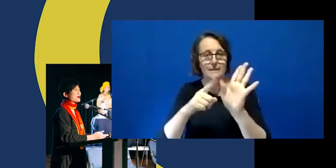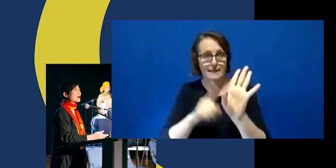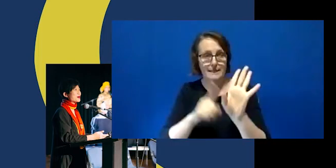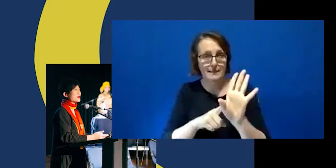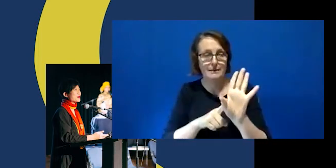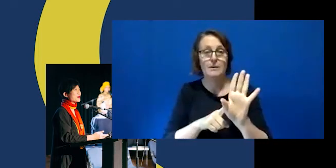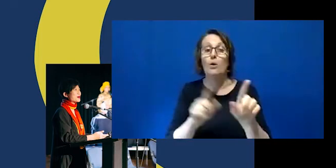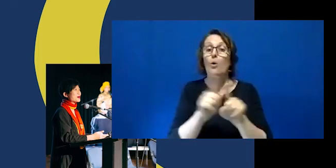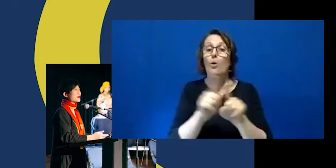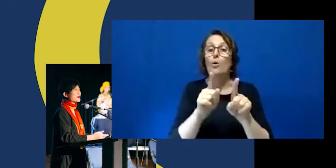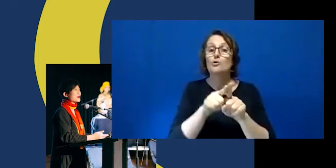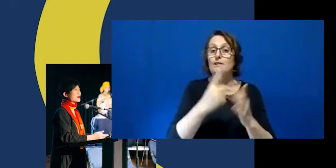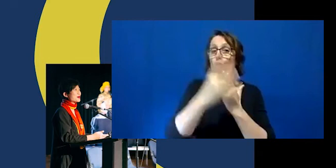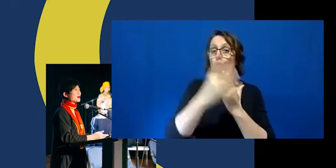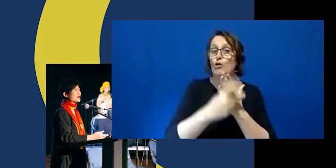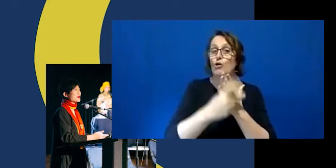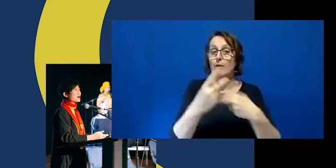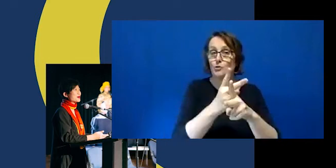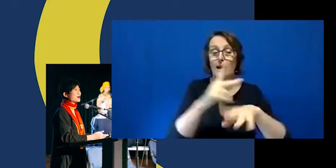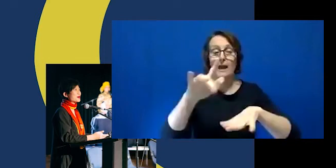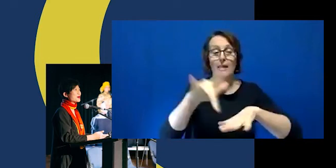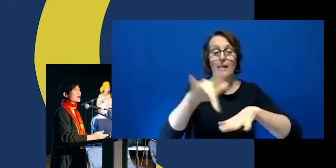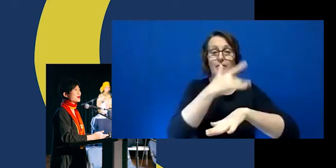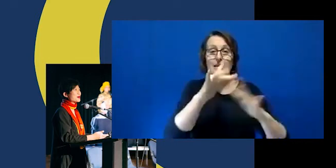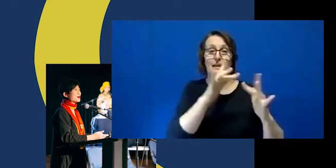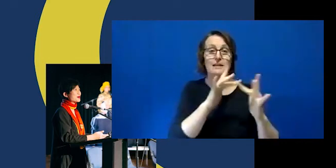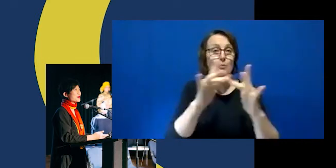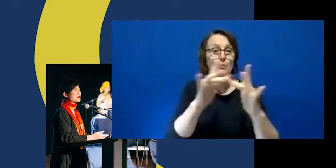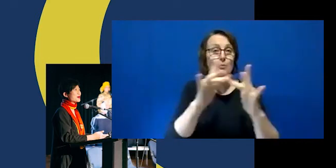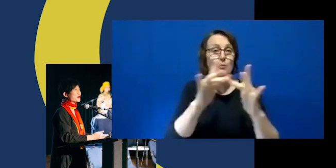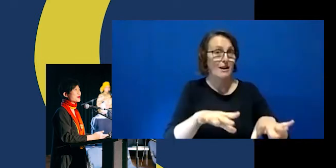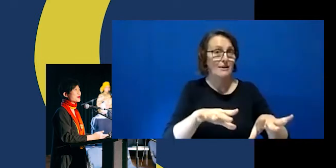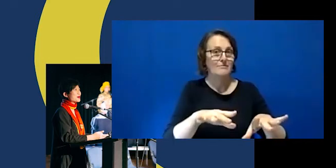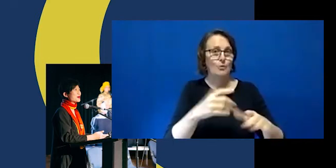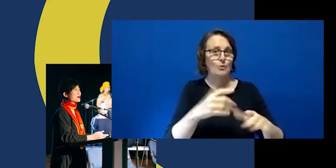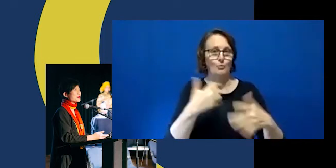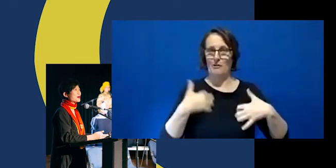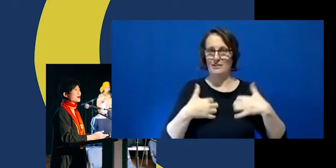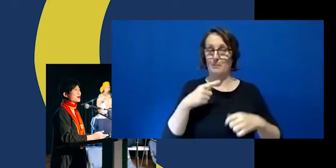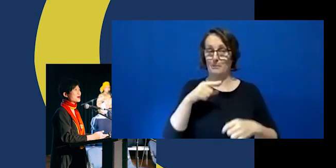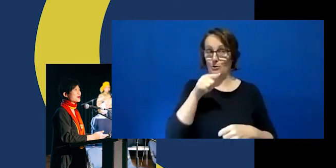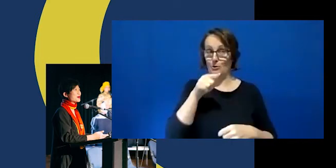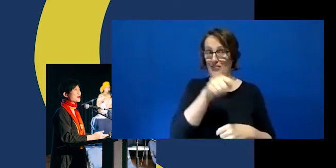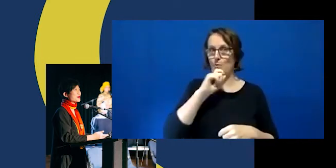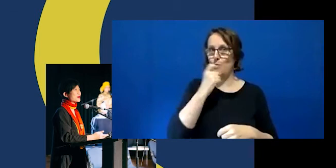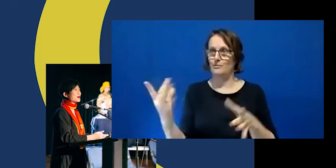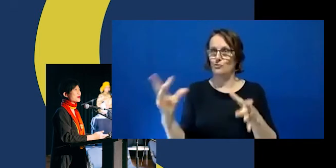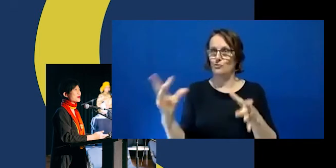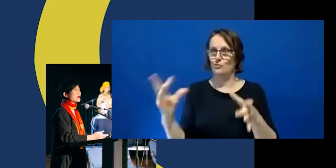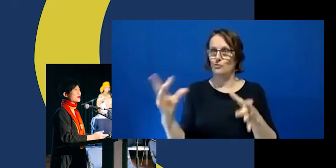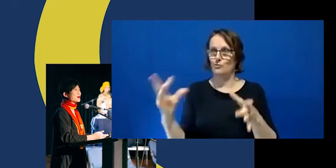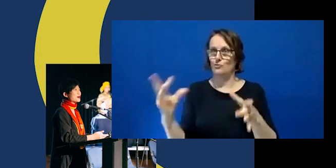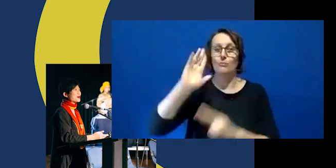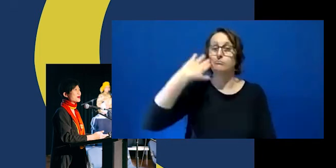Australia, who we're really excited will be joining us for Future Form, our leadership program this year. Lena is currently the